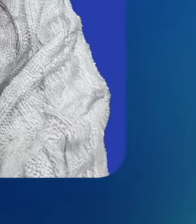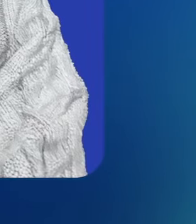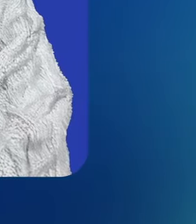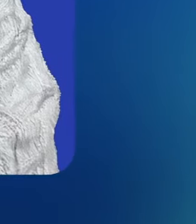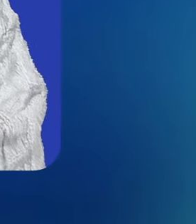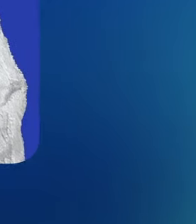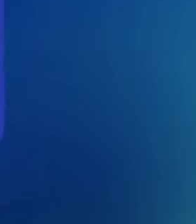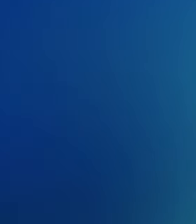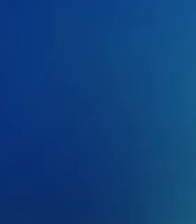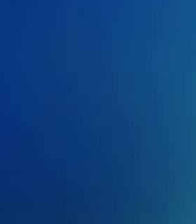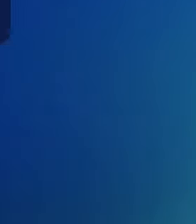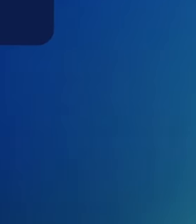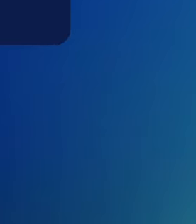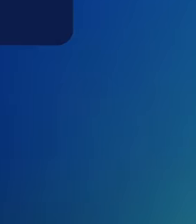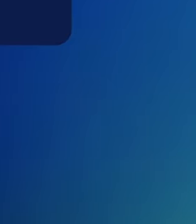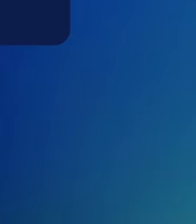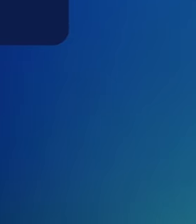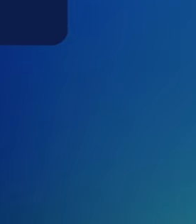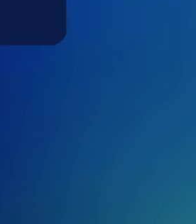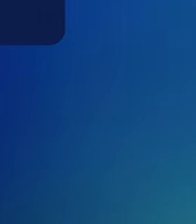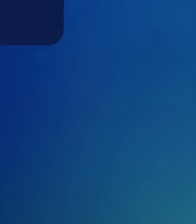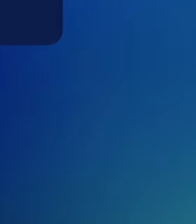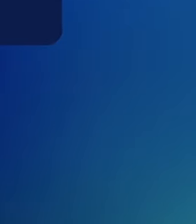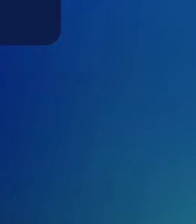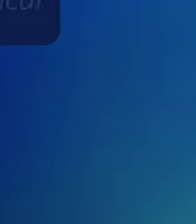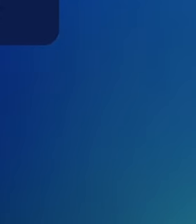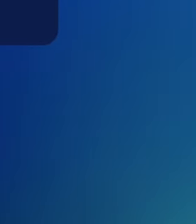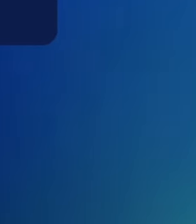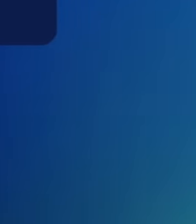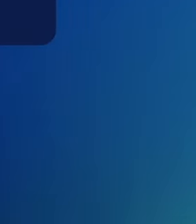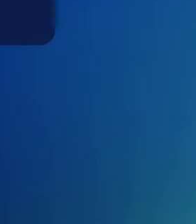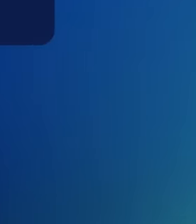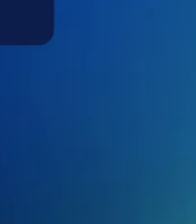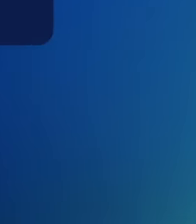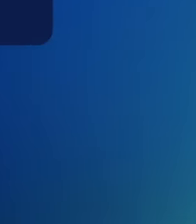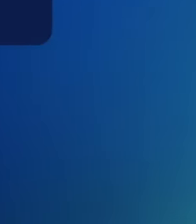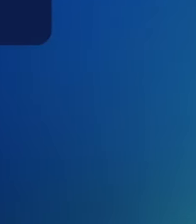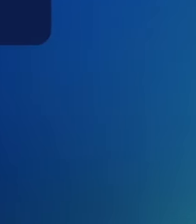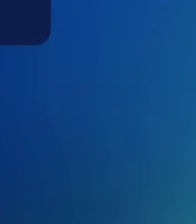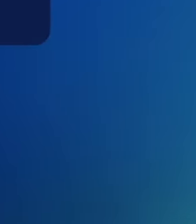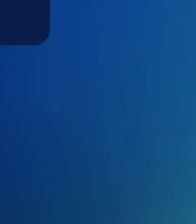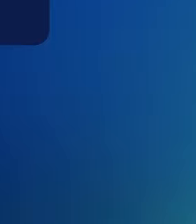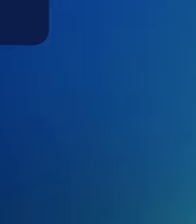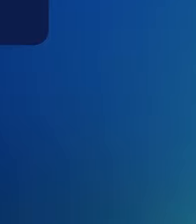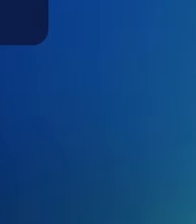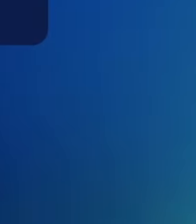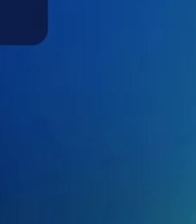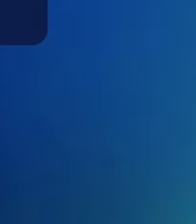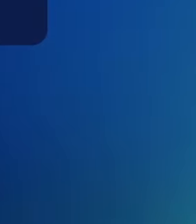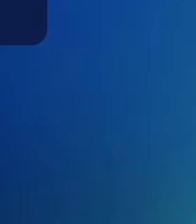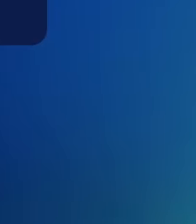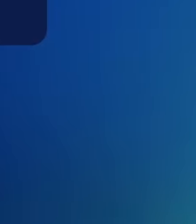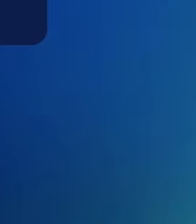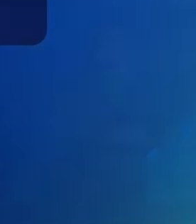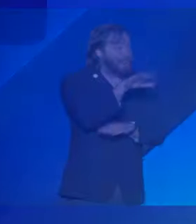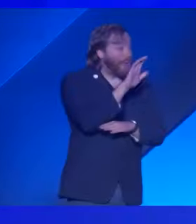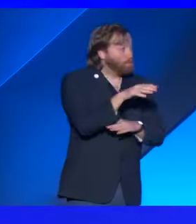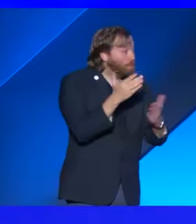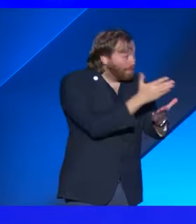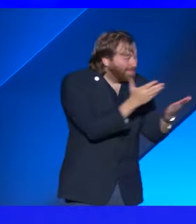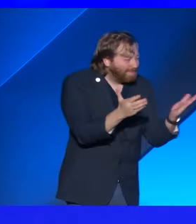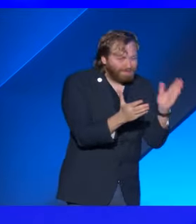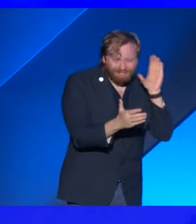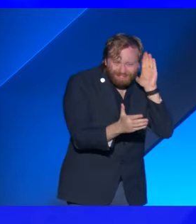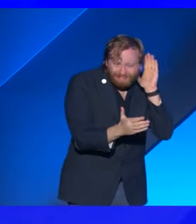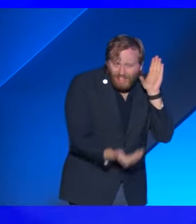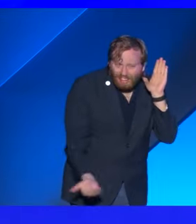Thank you, Marquise. Good afternoon, everyone. I'm like LaFon. Good